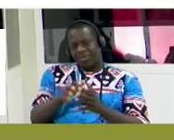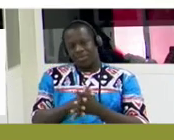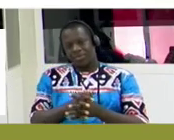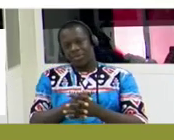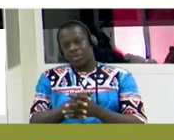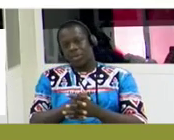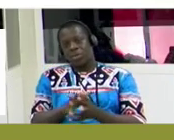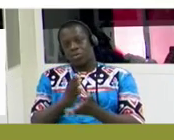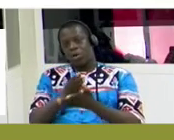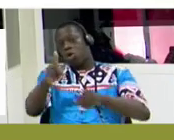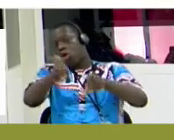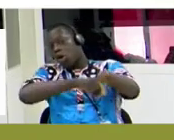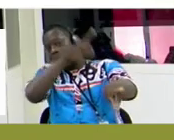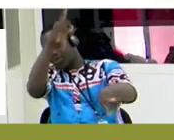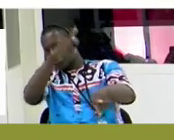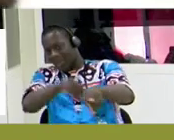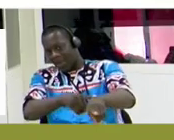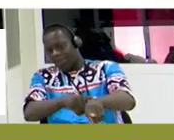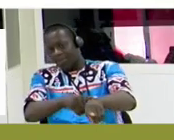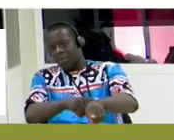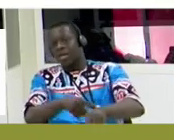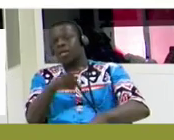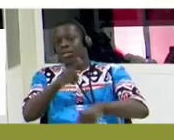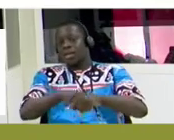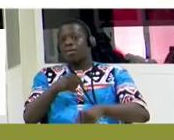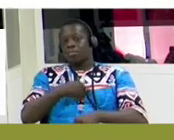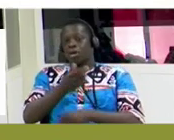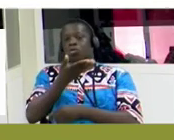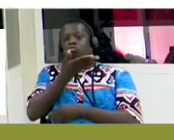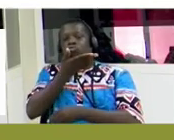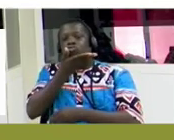it was a long time, during my childhood days.